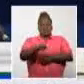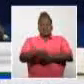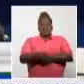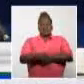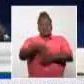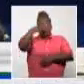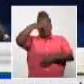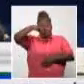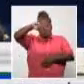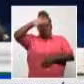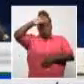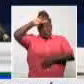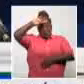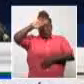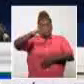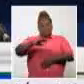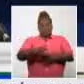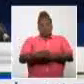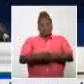11,071,